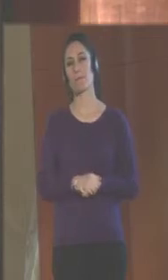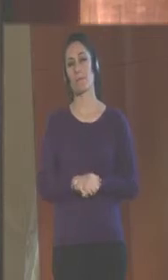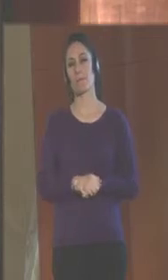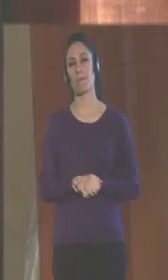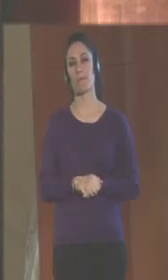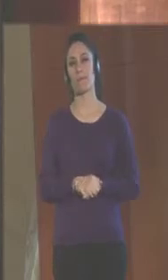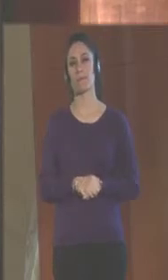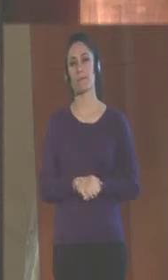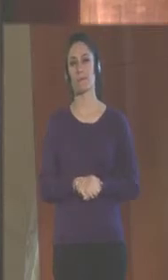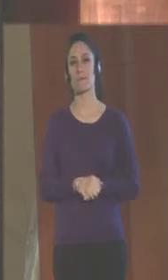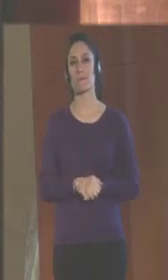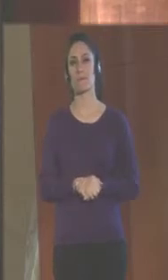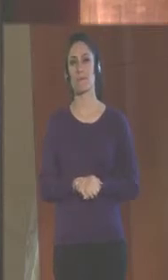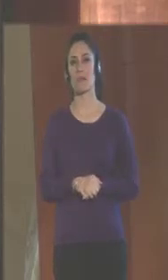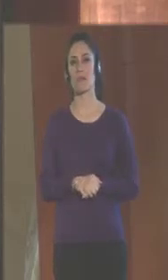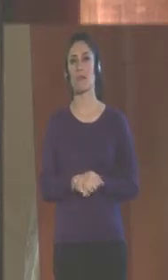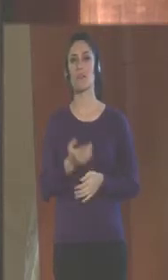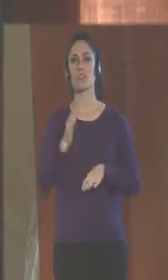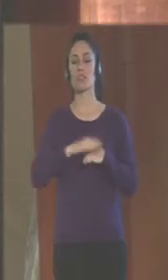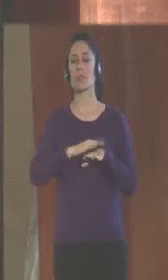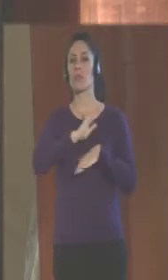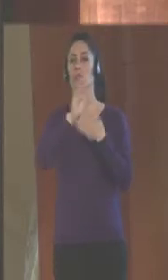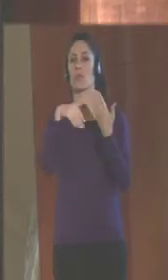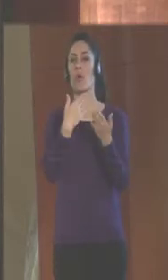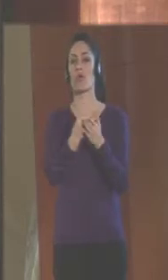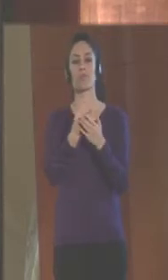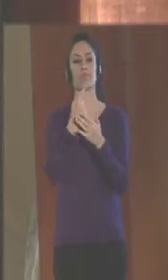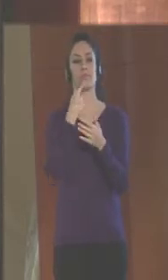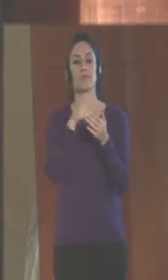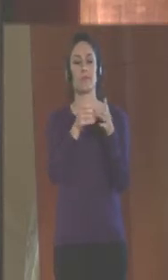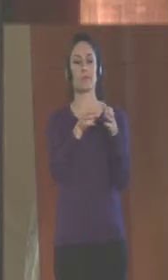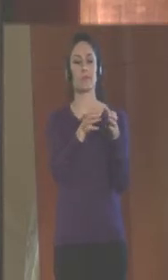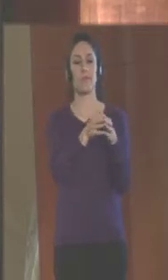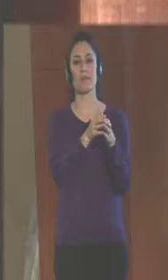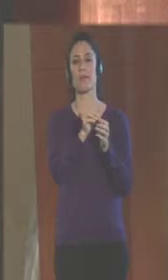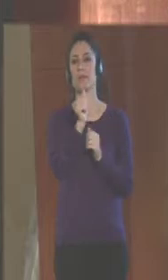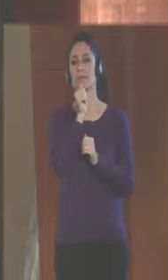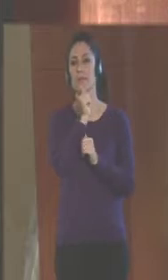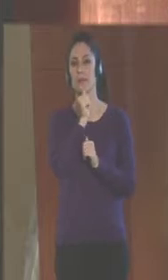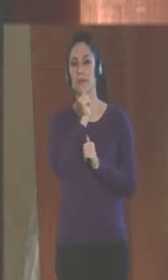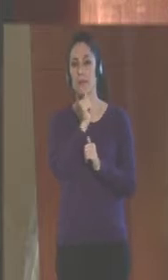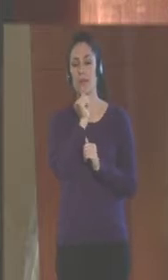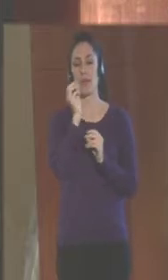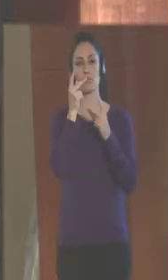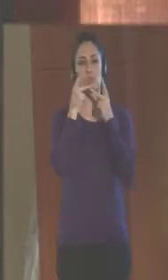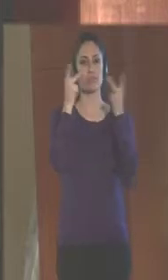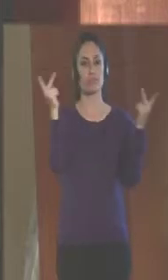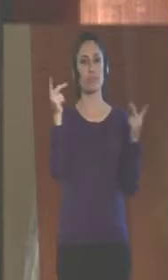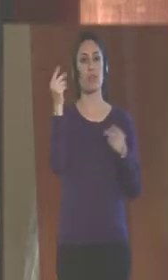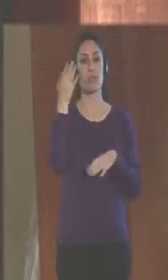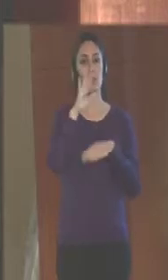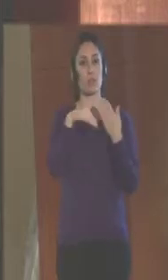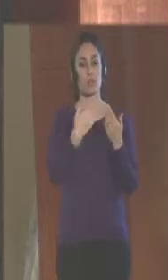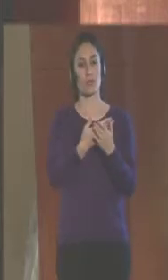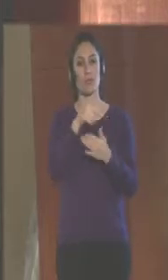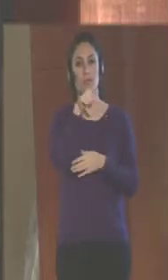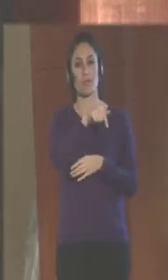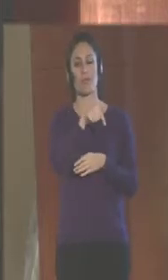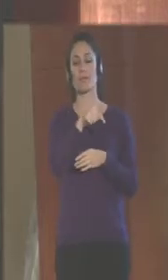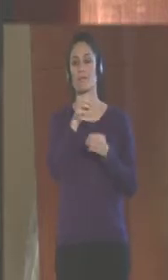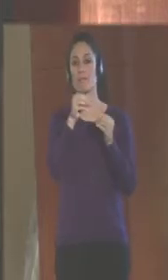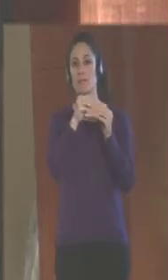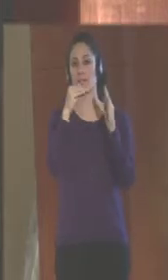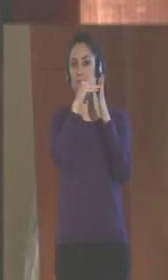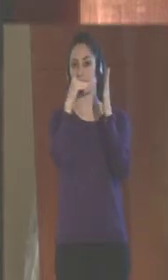specific provisions to have all sorts of public and private associations, which is